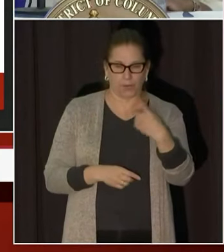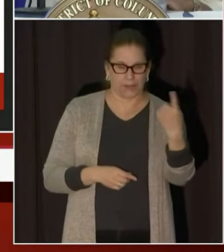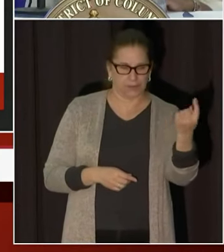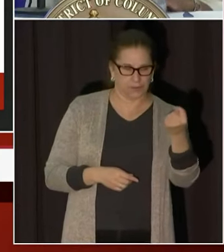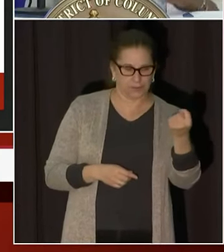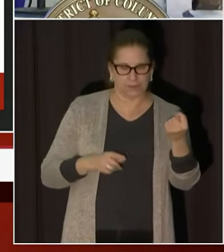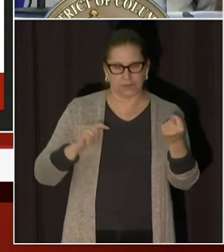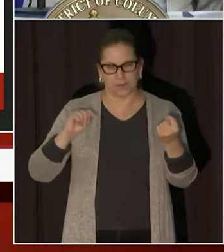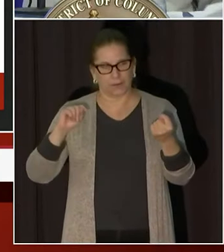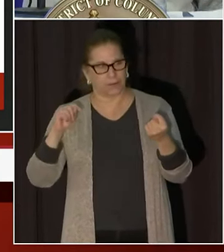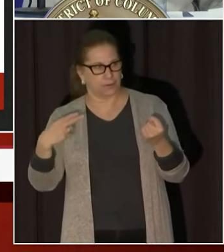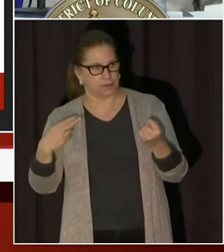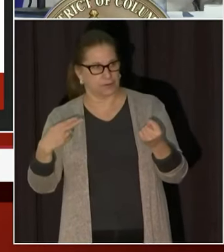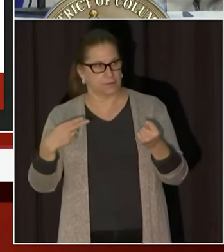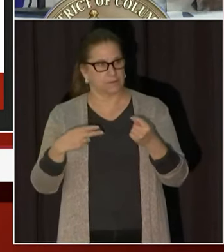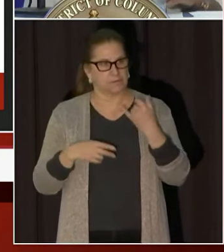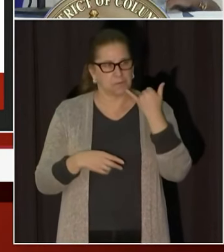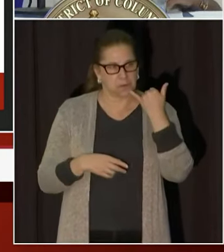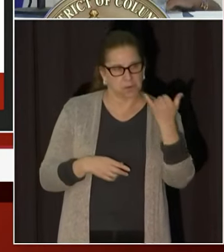202-865-2119.